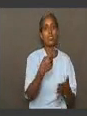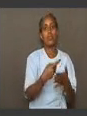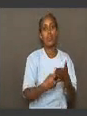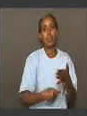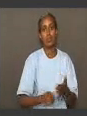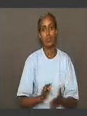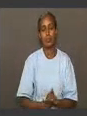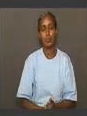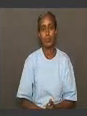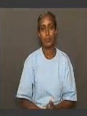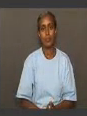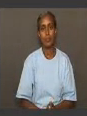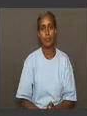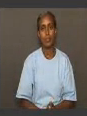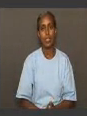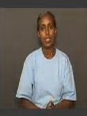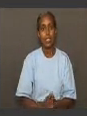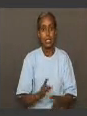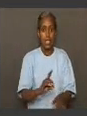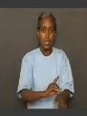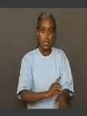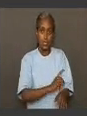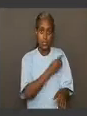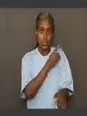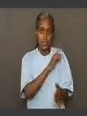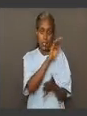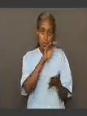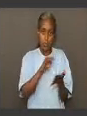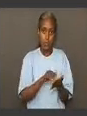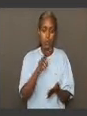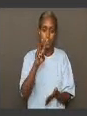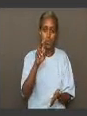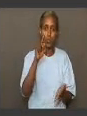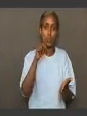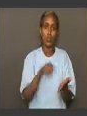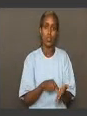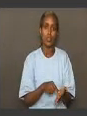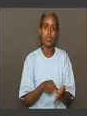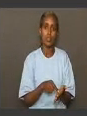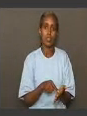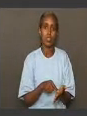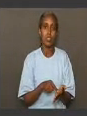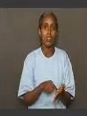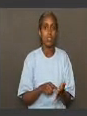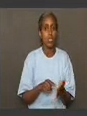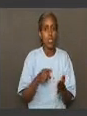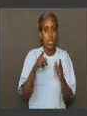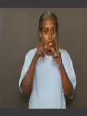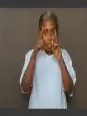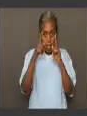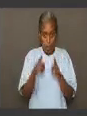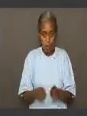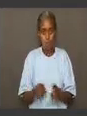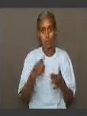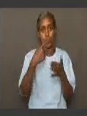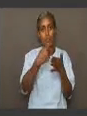values. The distance between 2 points is an absolute